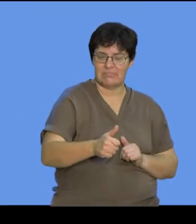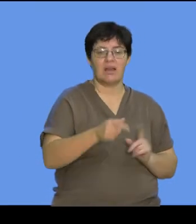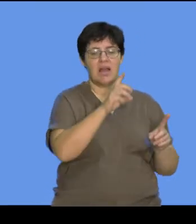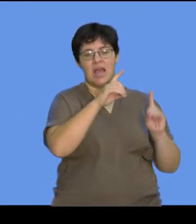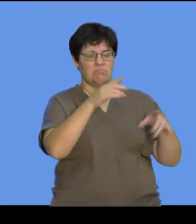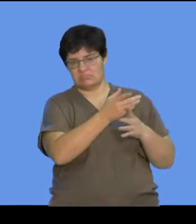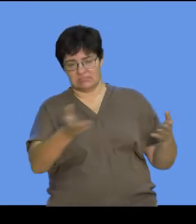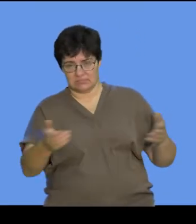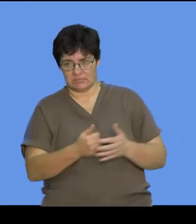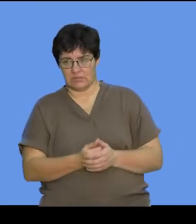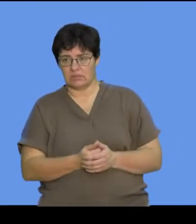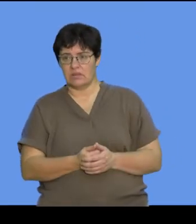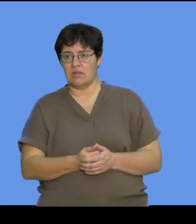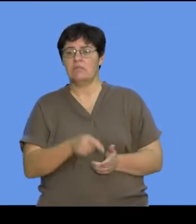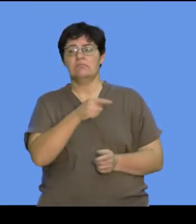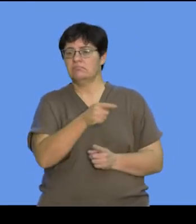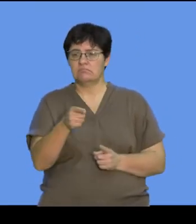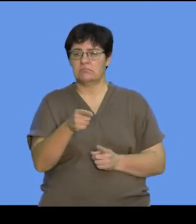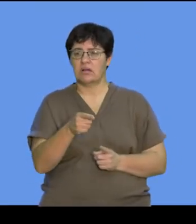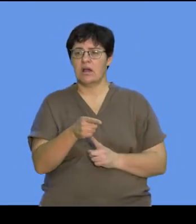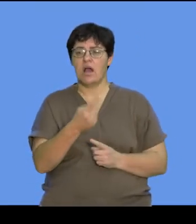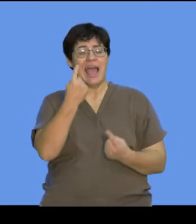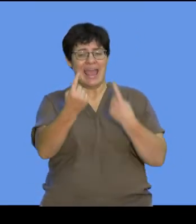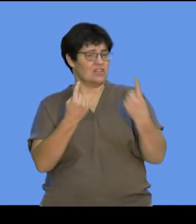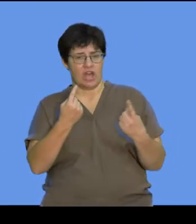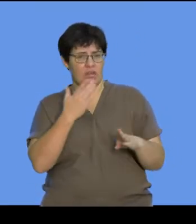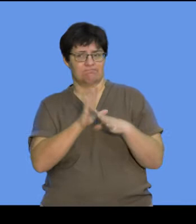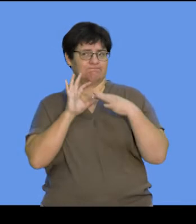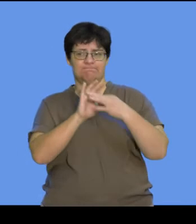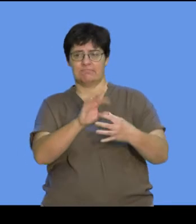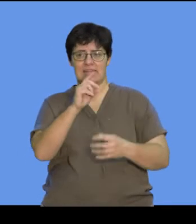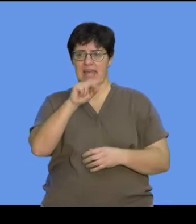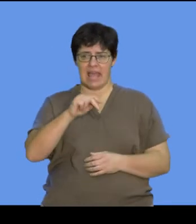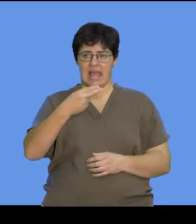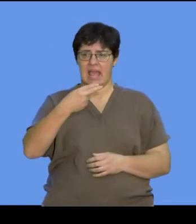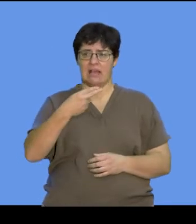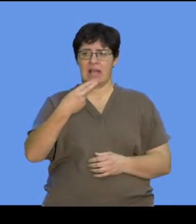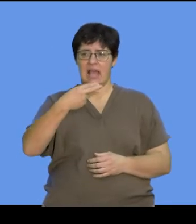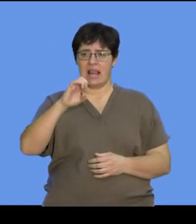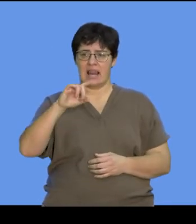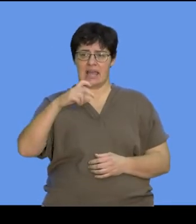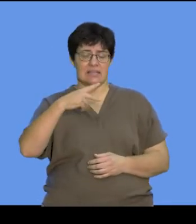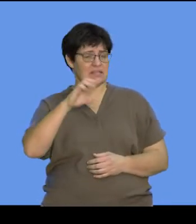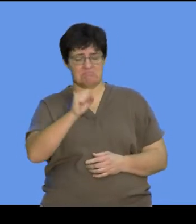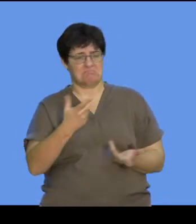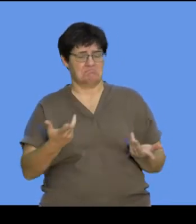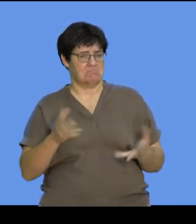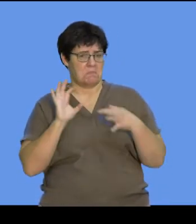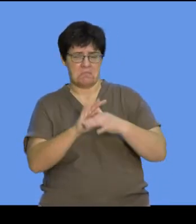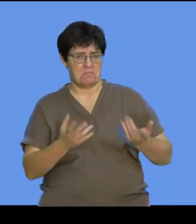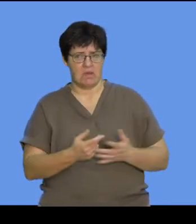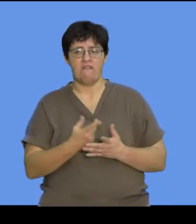DNA helix don't usually interact with each other. However, through the process of genetic